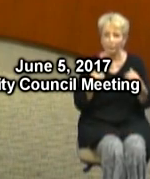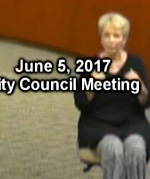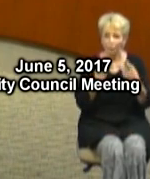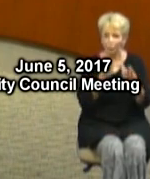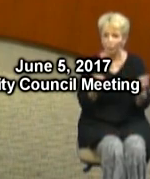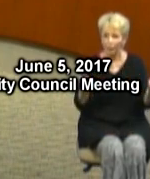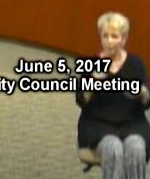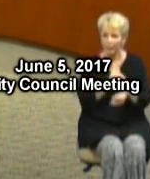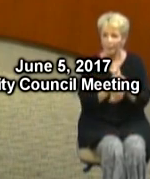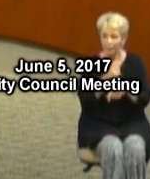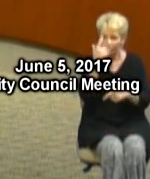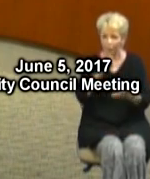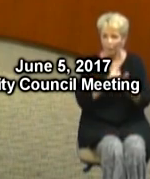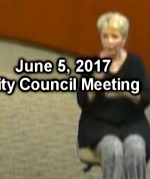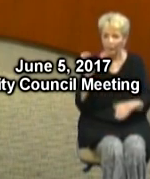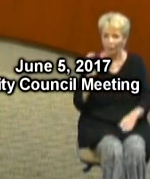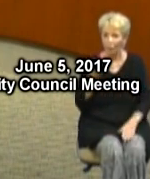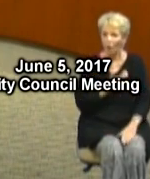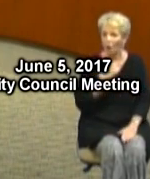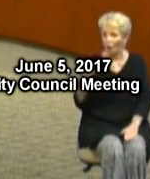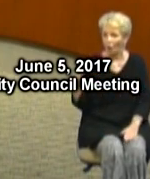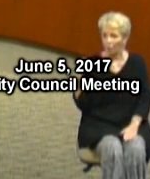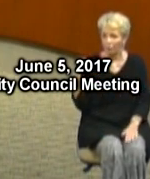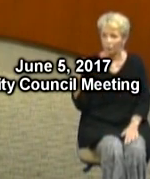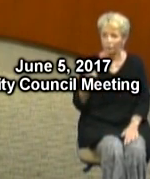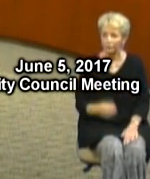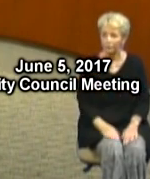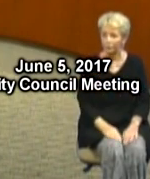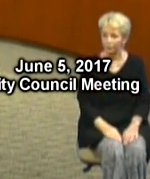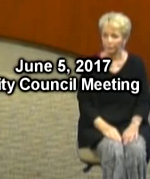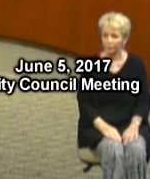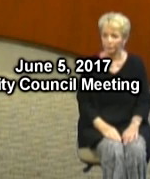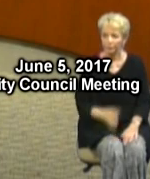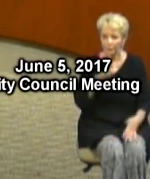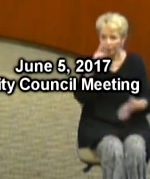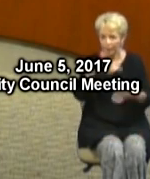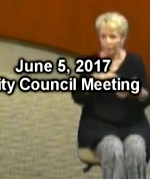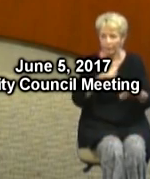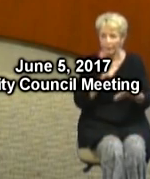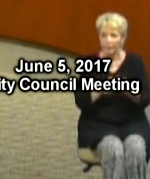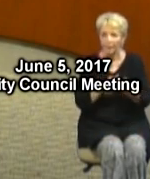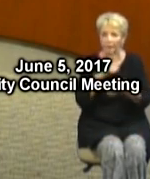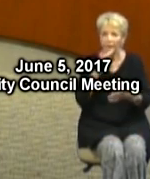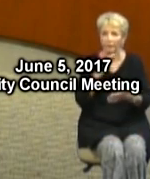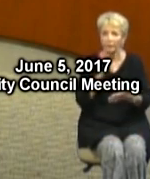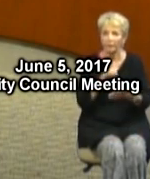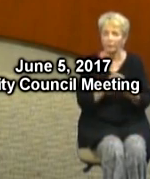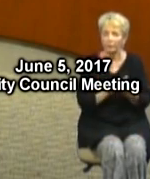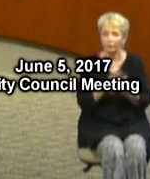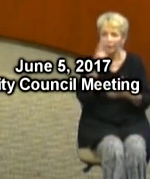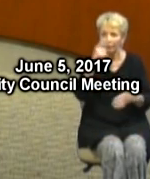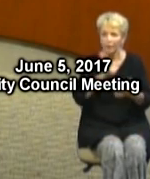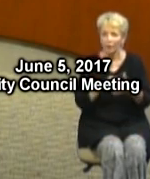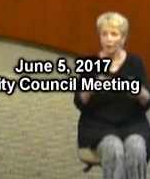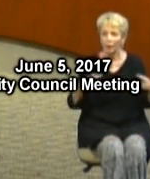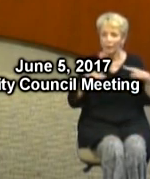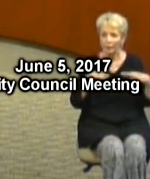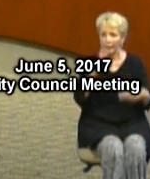tonight for one of our officers. I'd like to read that resolution. It's a resolution for